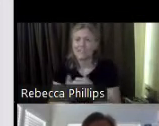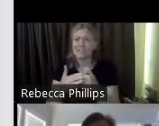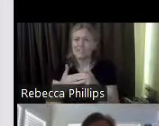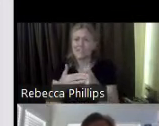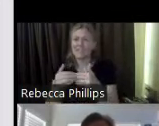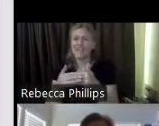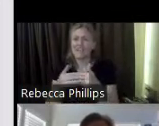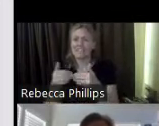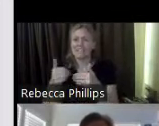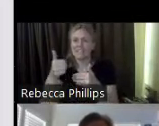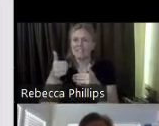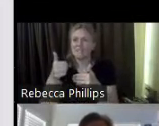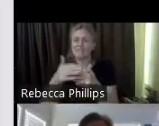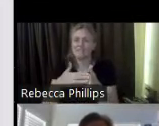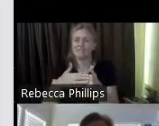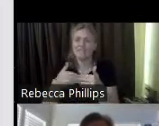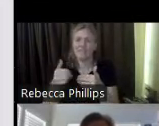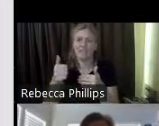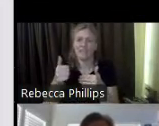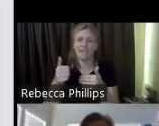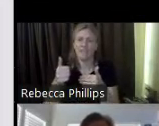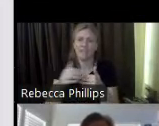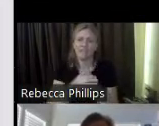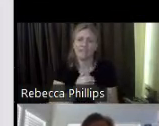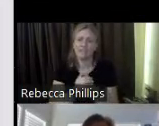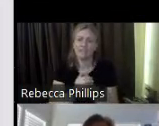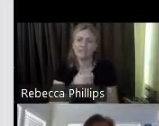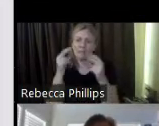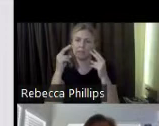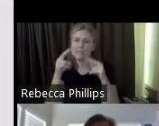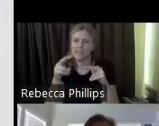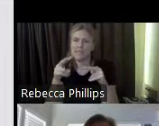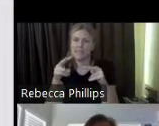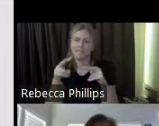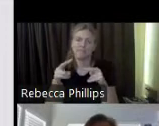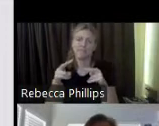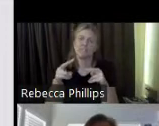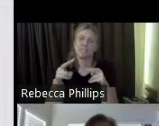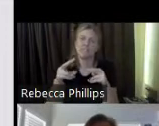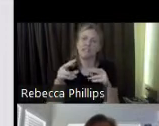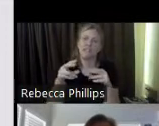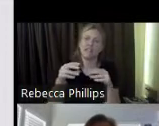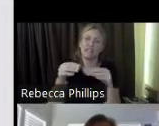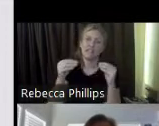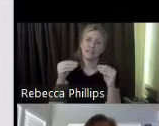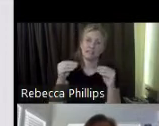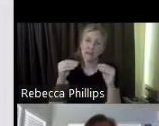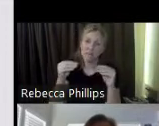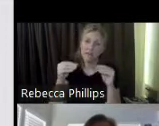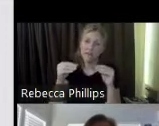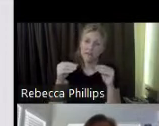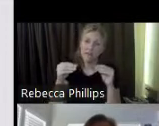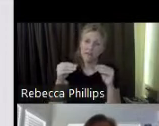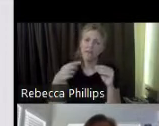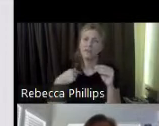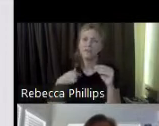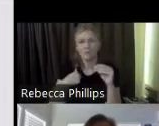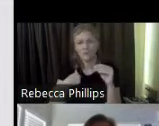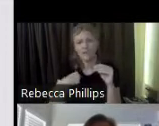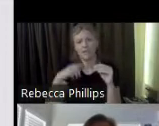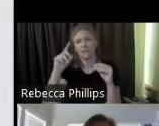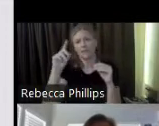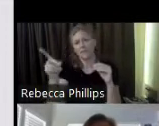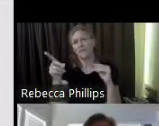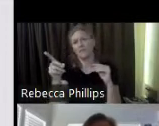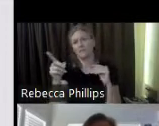So it's a lot easier in a lot of ways to be able to see it. So you're just seeing the topic and then who's